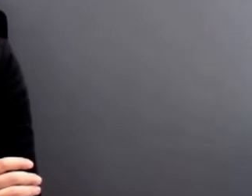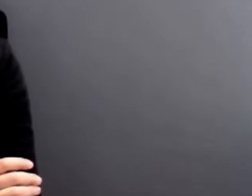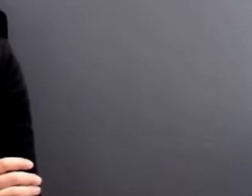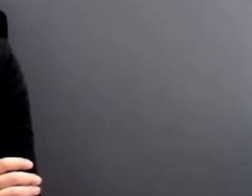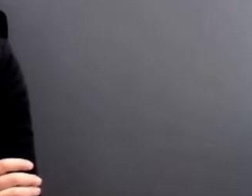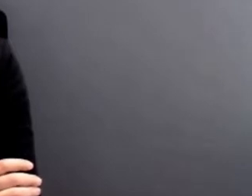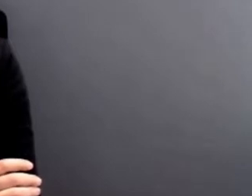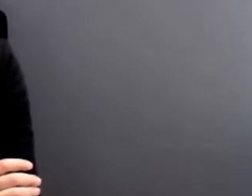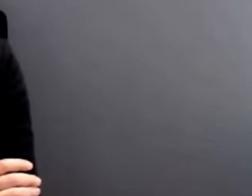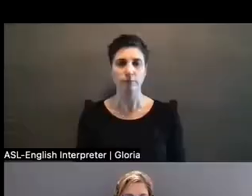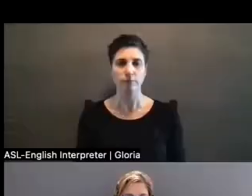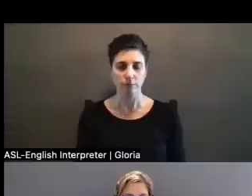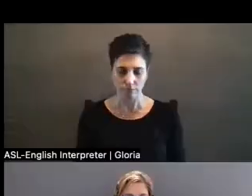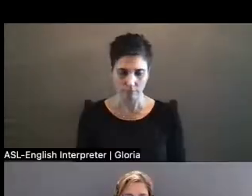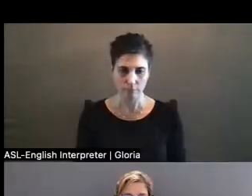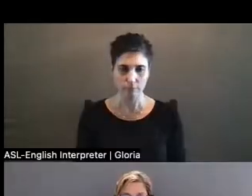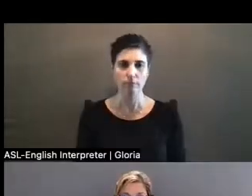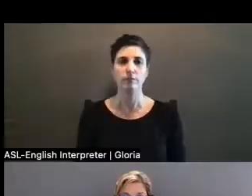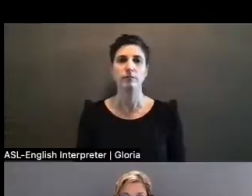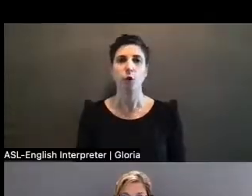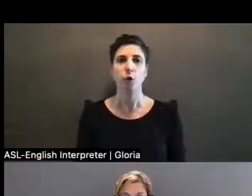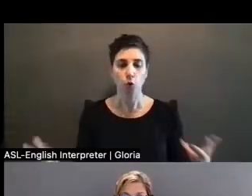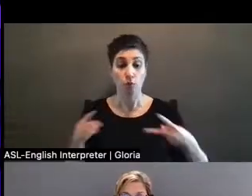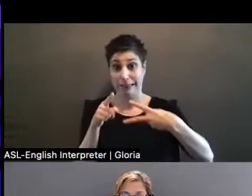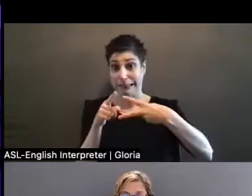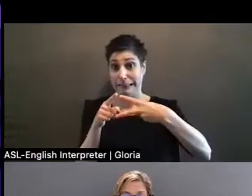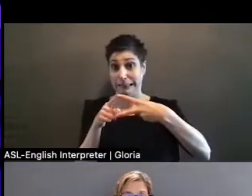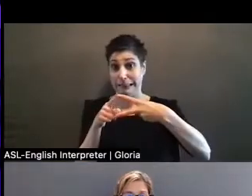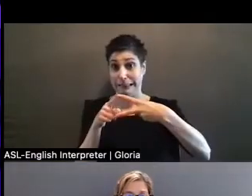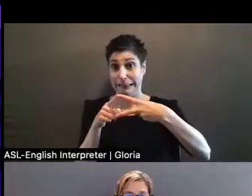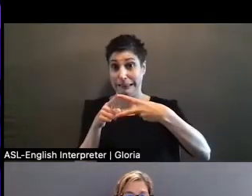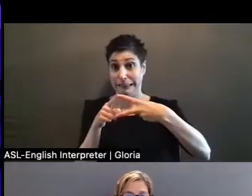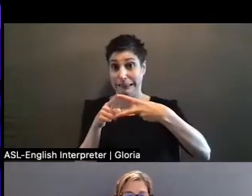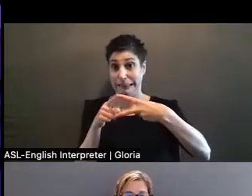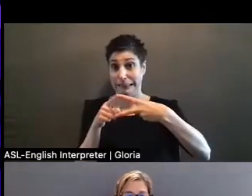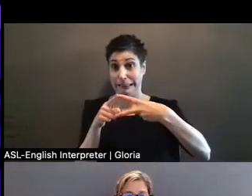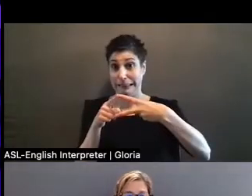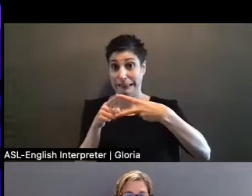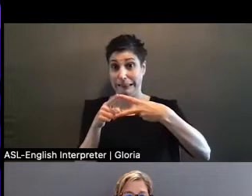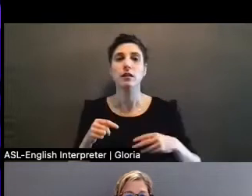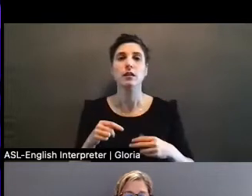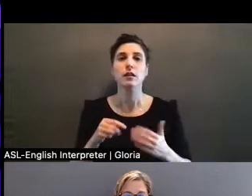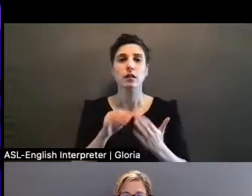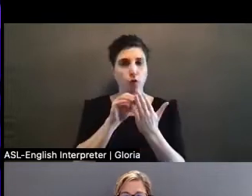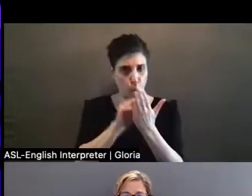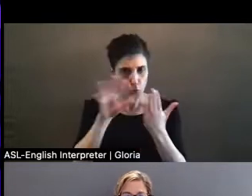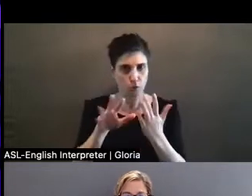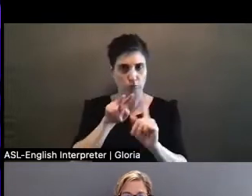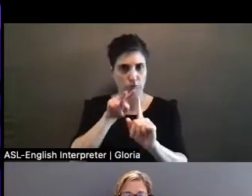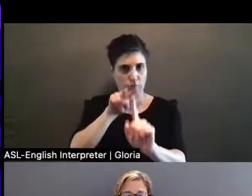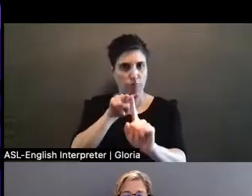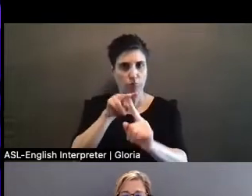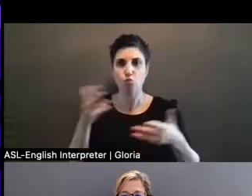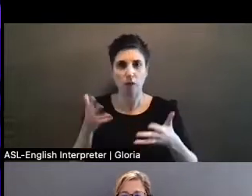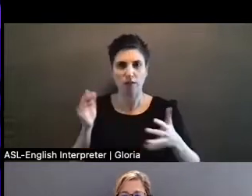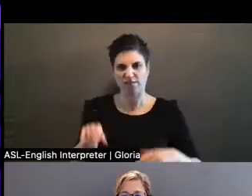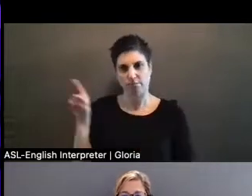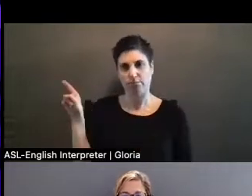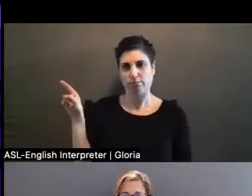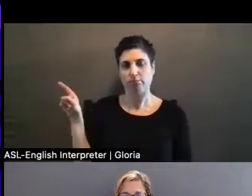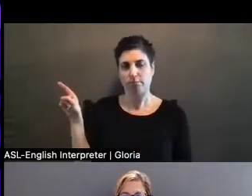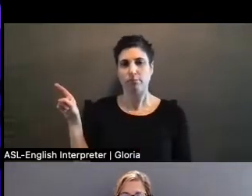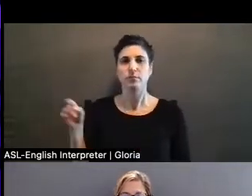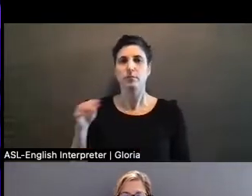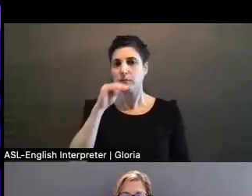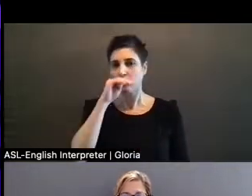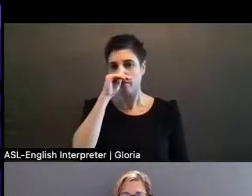So from the learner's perspective, this is what they would see. I would post this up on the board. They